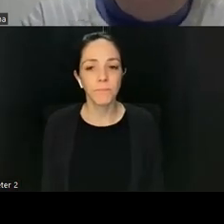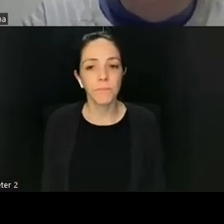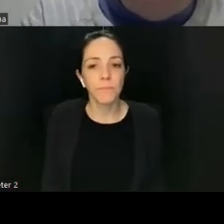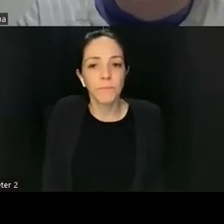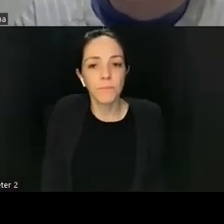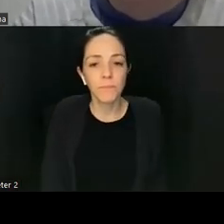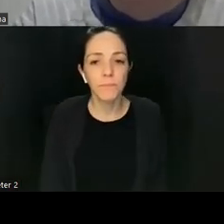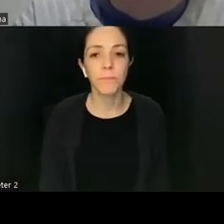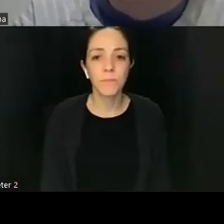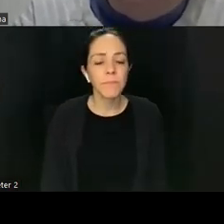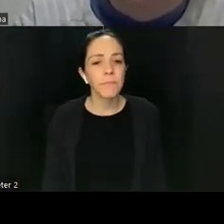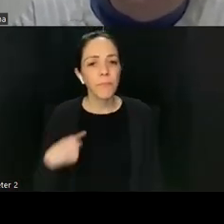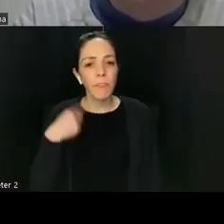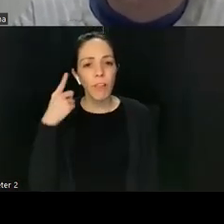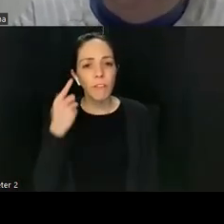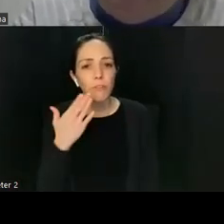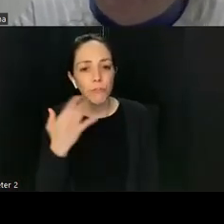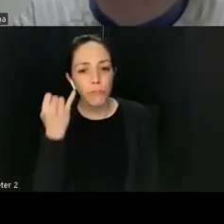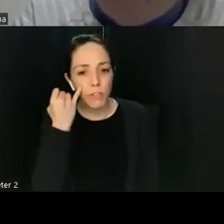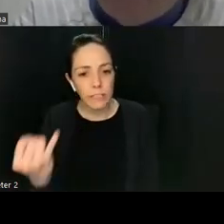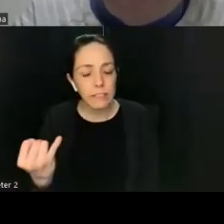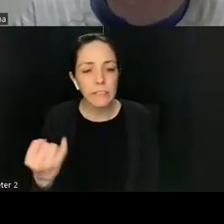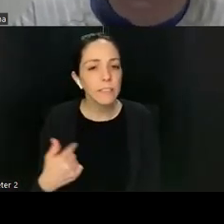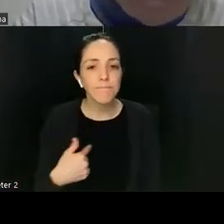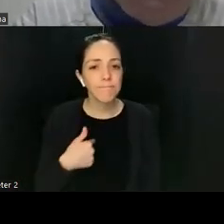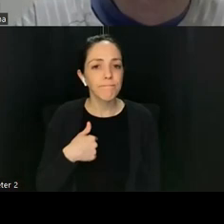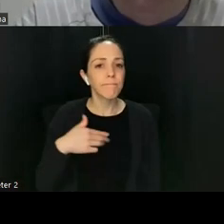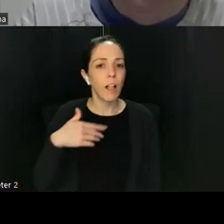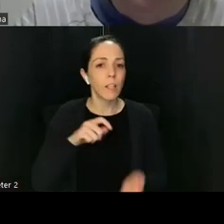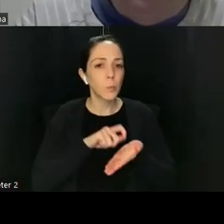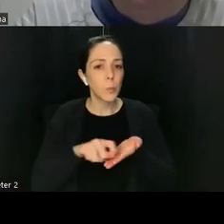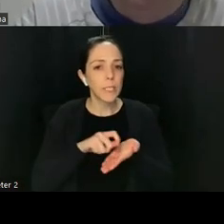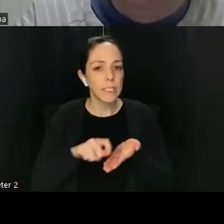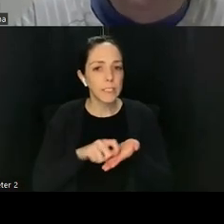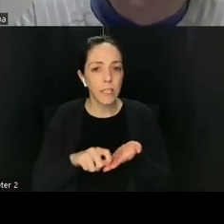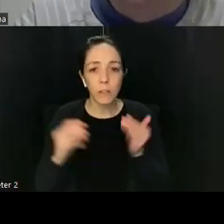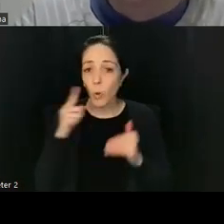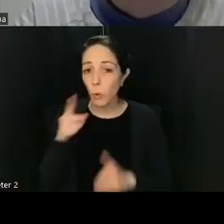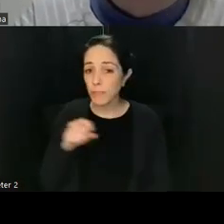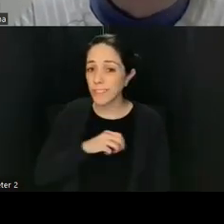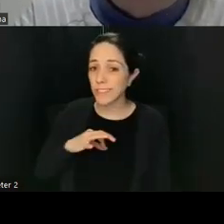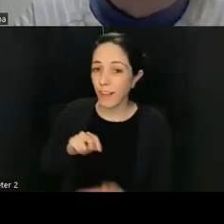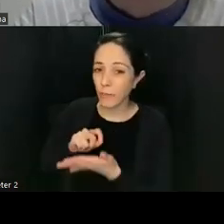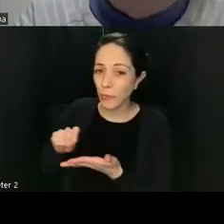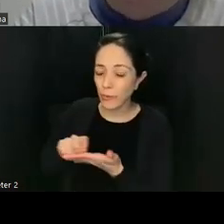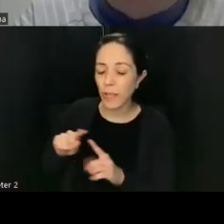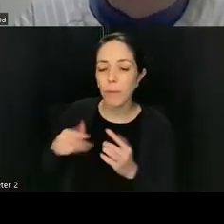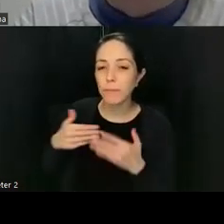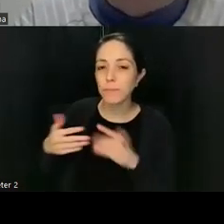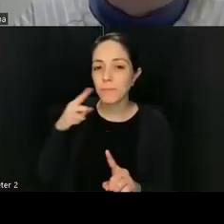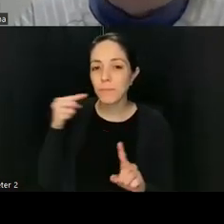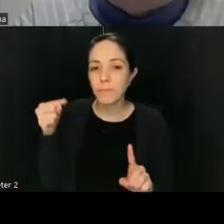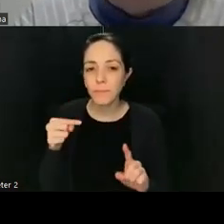think it'd be a good idea, and I didn't write them down. I hope maybe our staff member did, to go